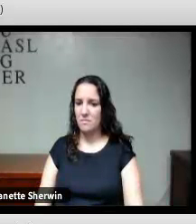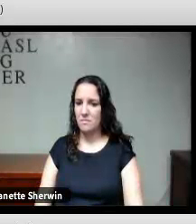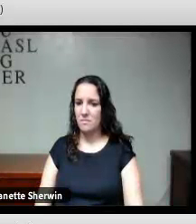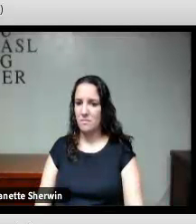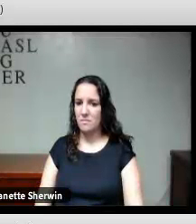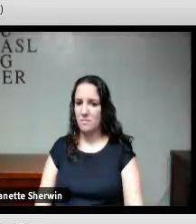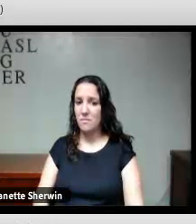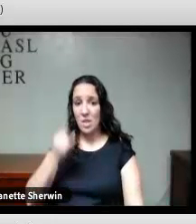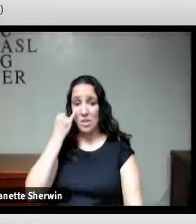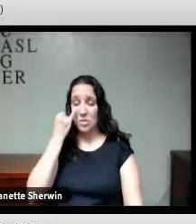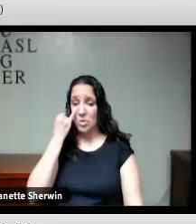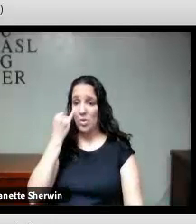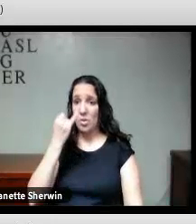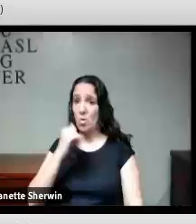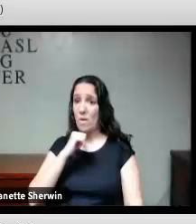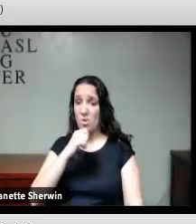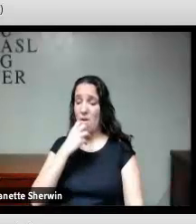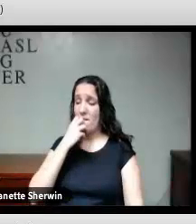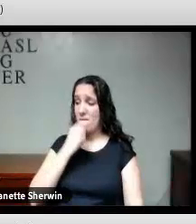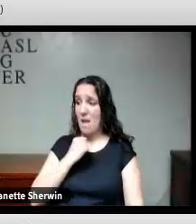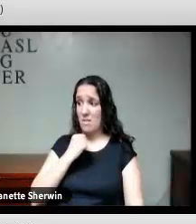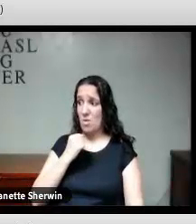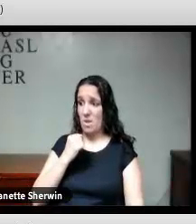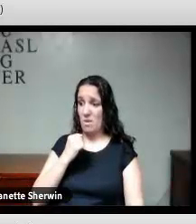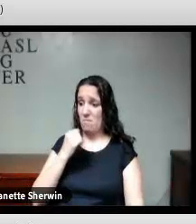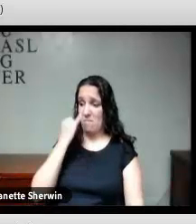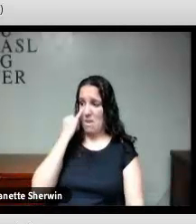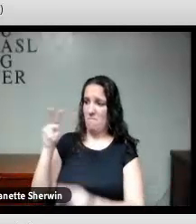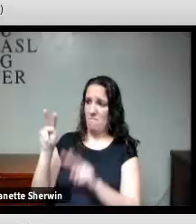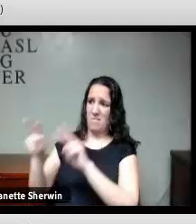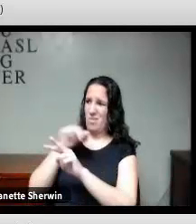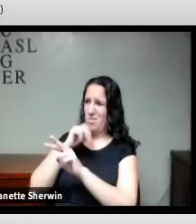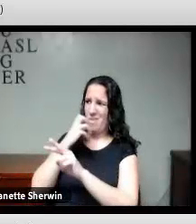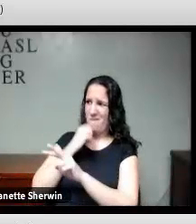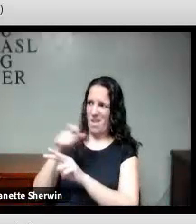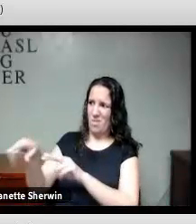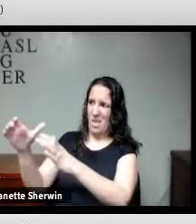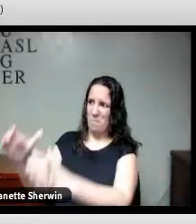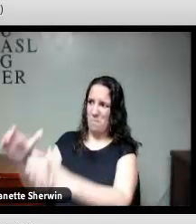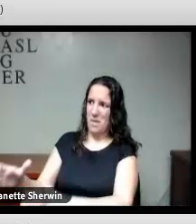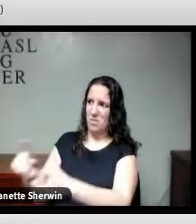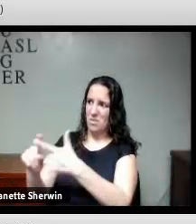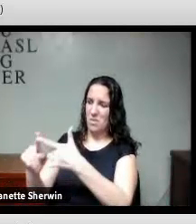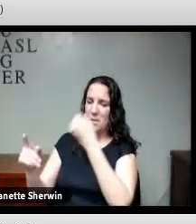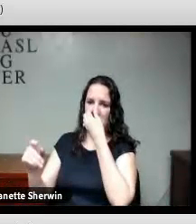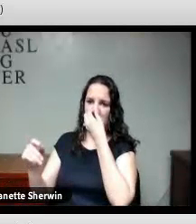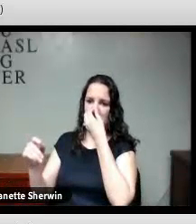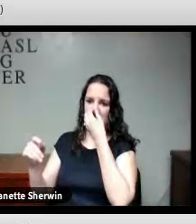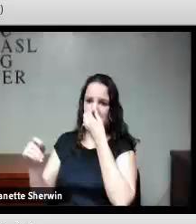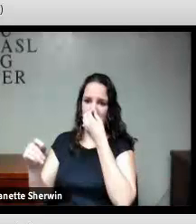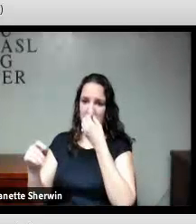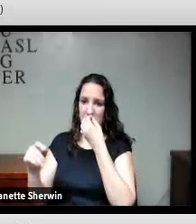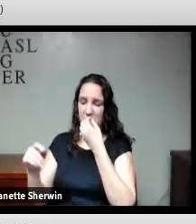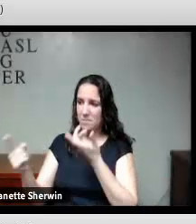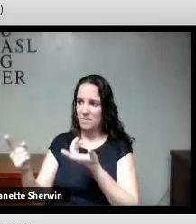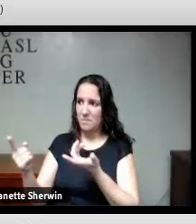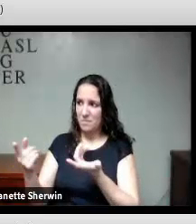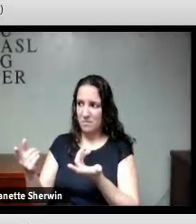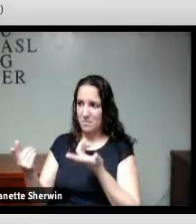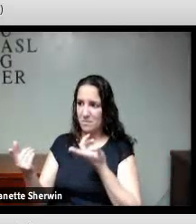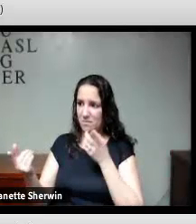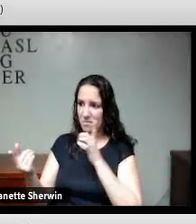appreciating that other patron, then I'm going to think that that's how you're going to treat me. And here's the other thing. When the patron leaves and you've